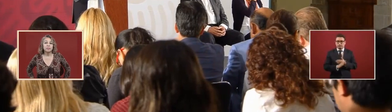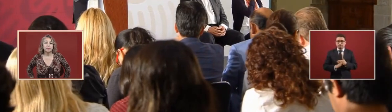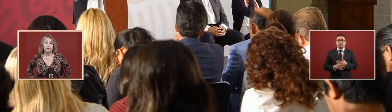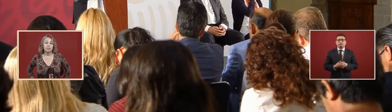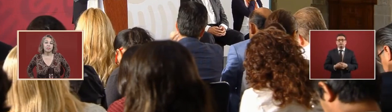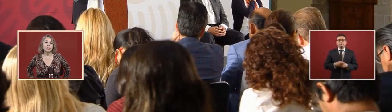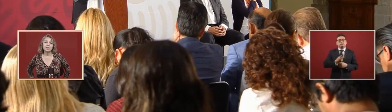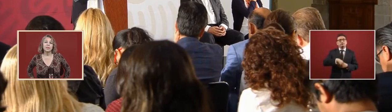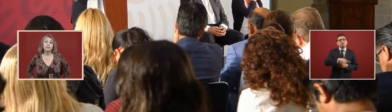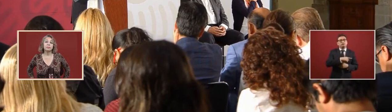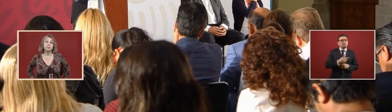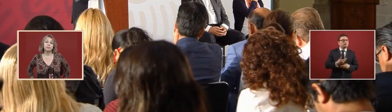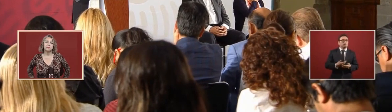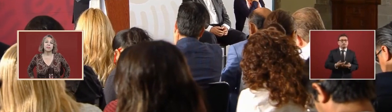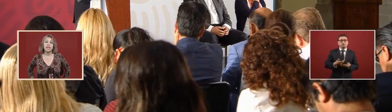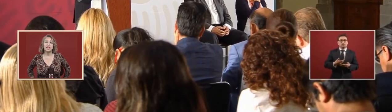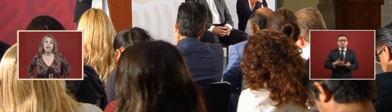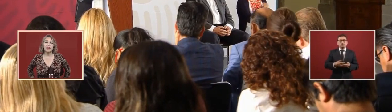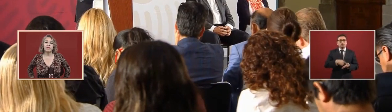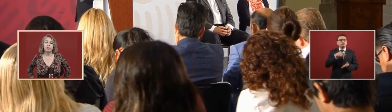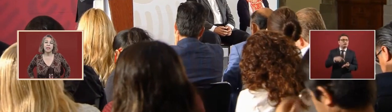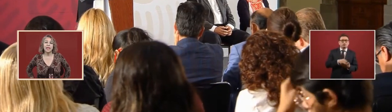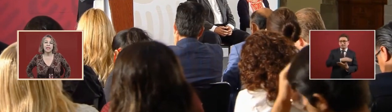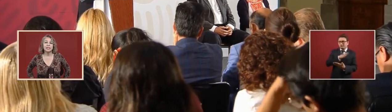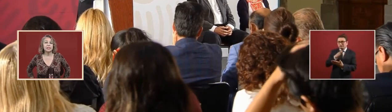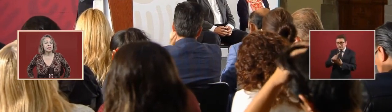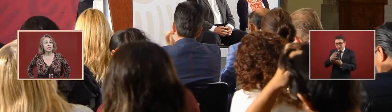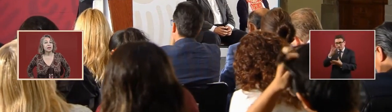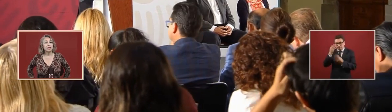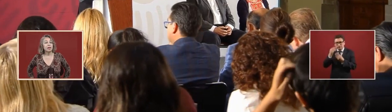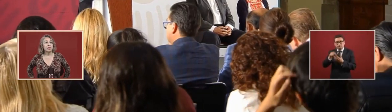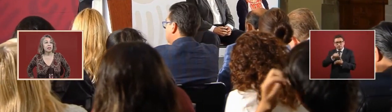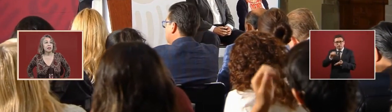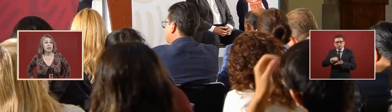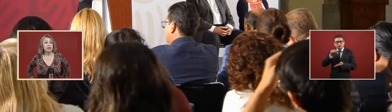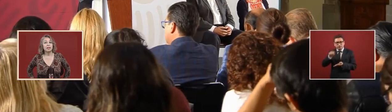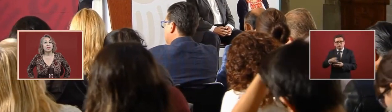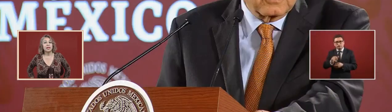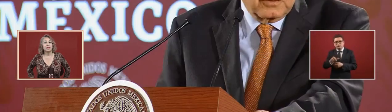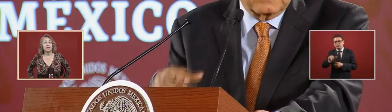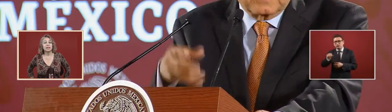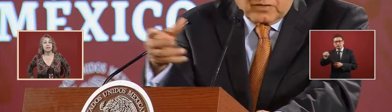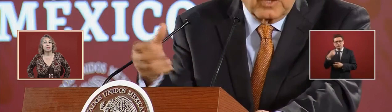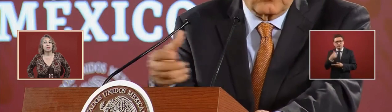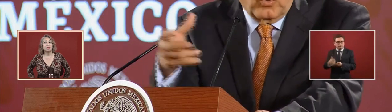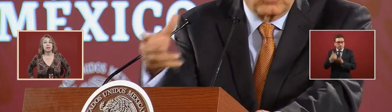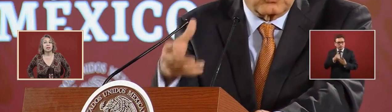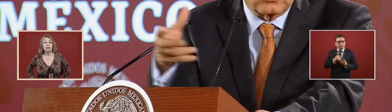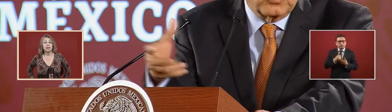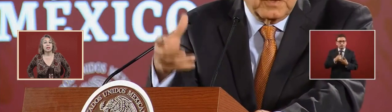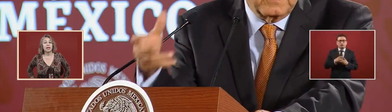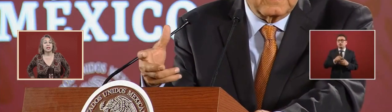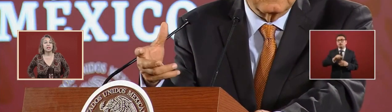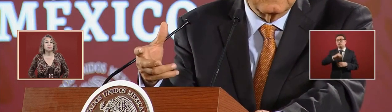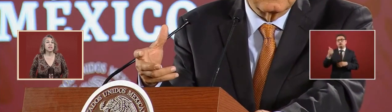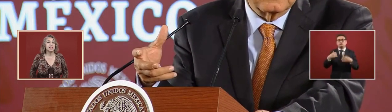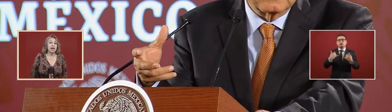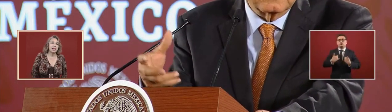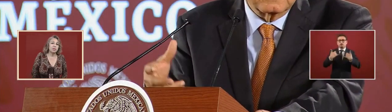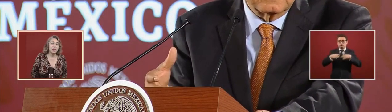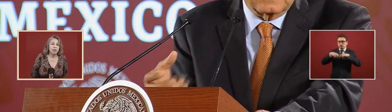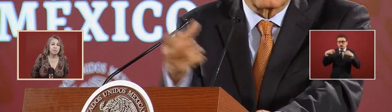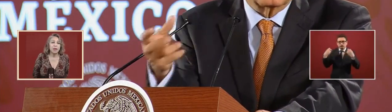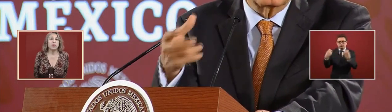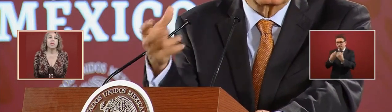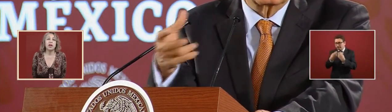puedan, tener un lugar como that they have a place cara, that donde se reúnen con otros jóvenes, like this place